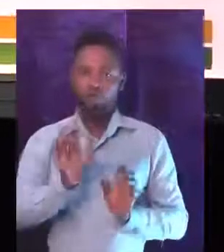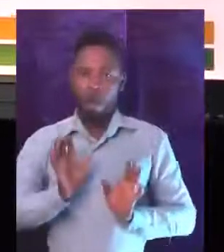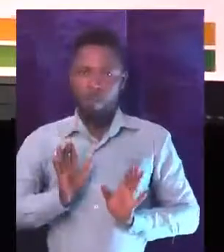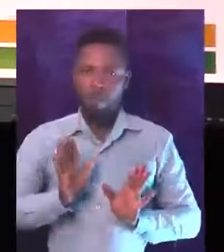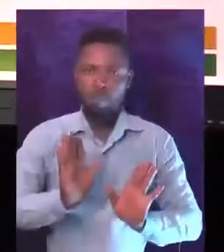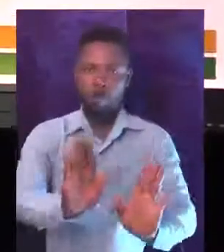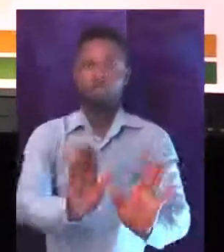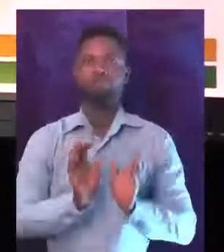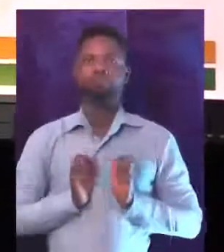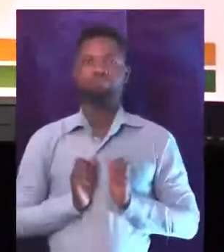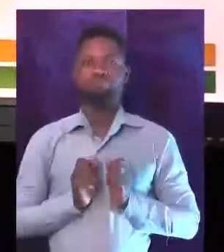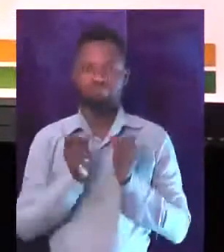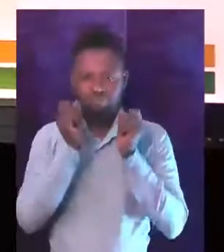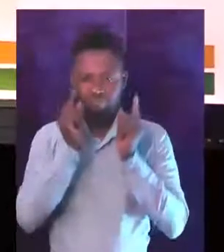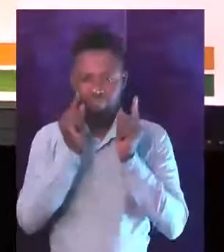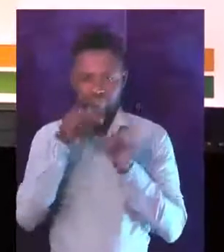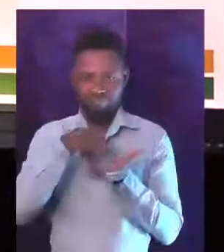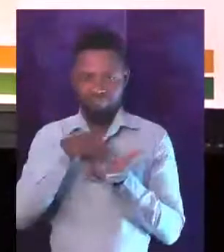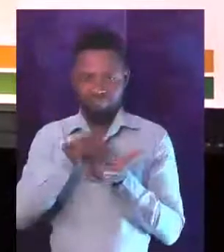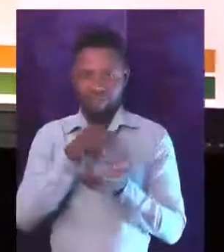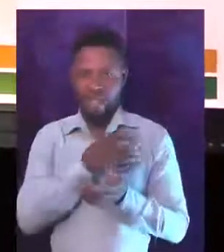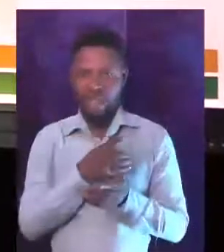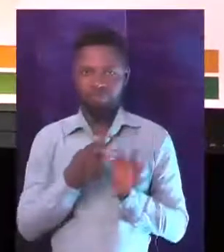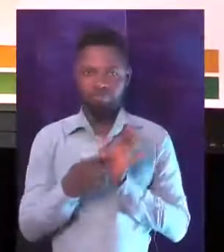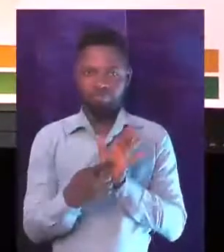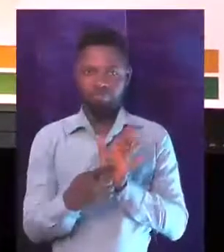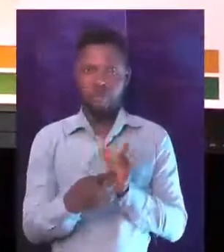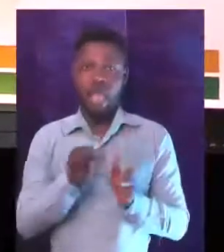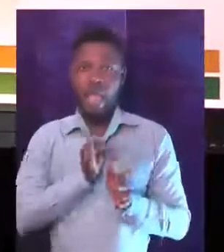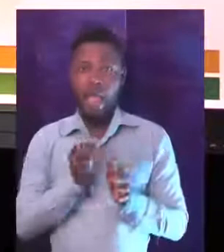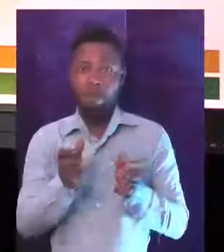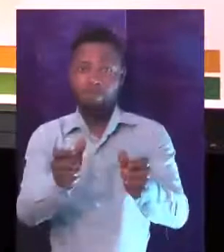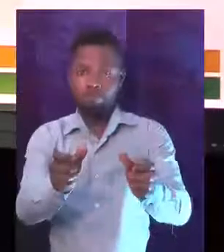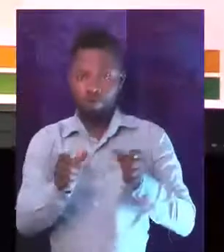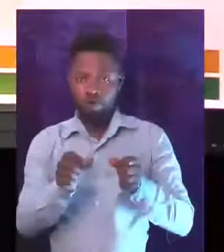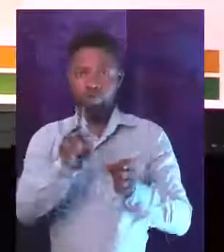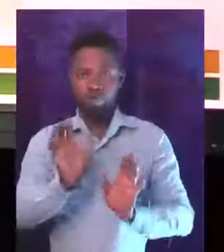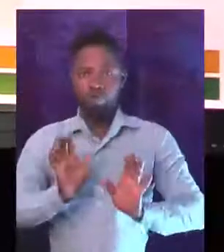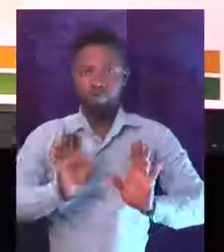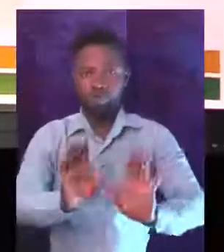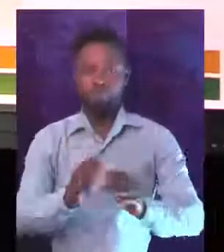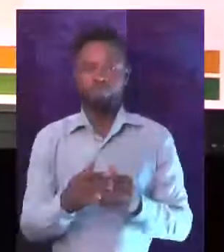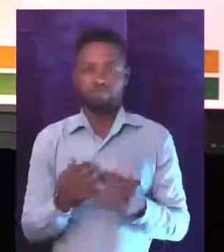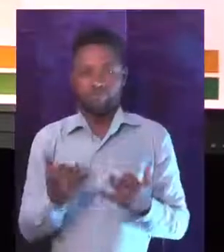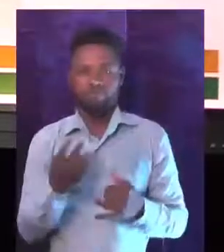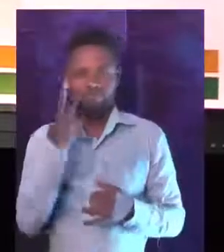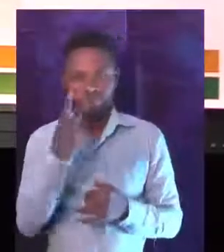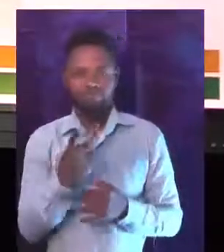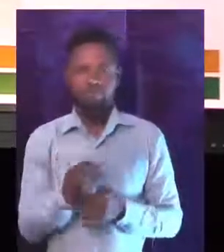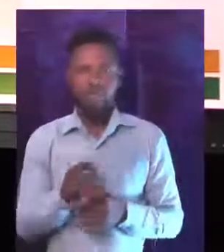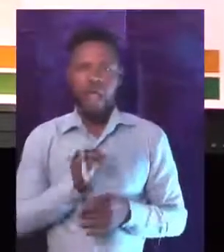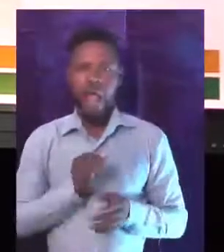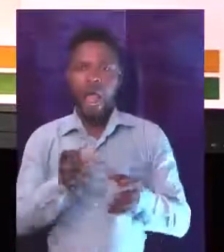you push. Be on your feet because we are going to demonstrate it. I pull, you push. Now, see me doing